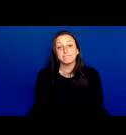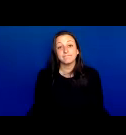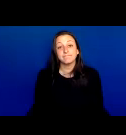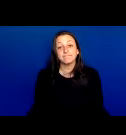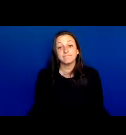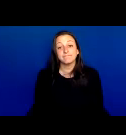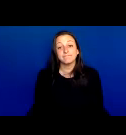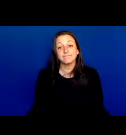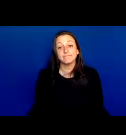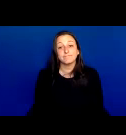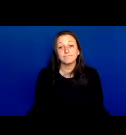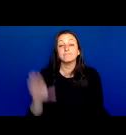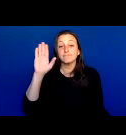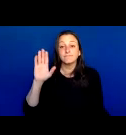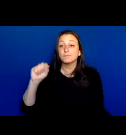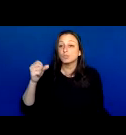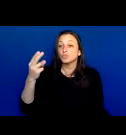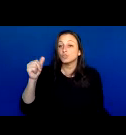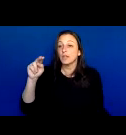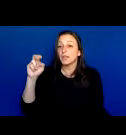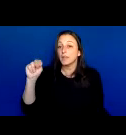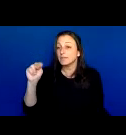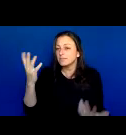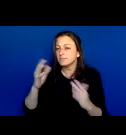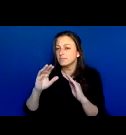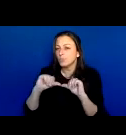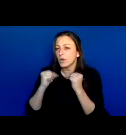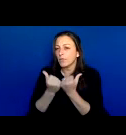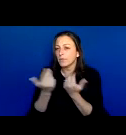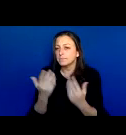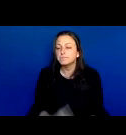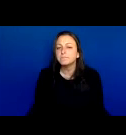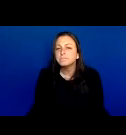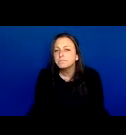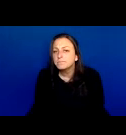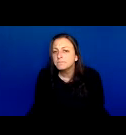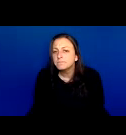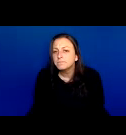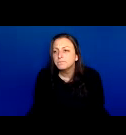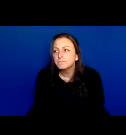Yeah, Shannon, if you could say which outlet you're with.